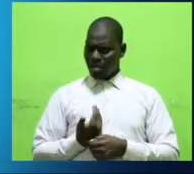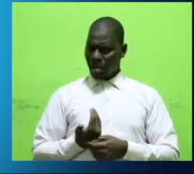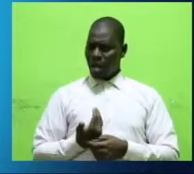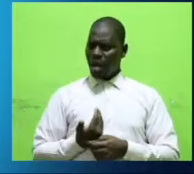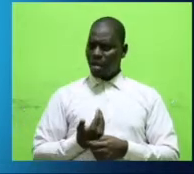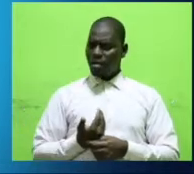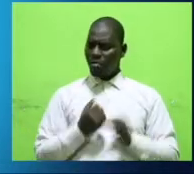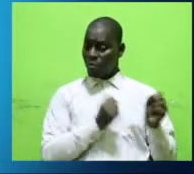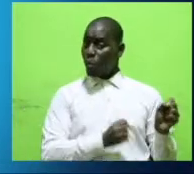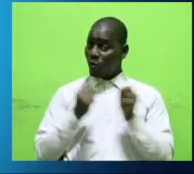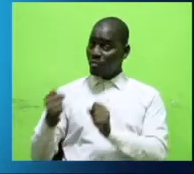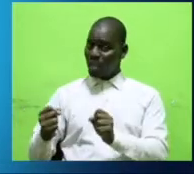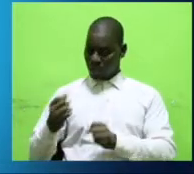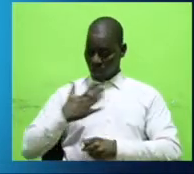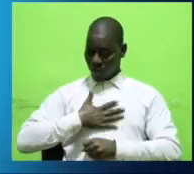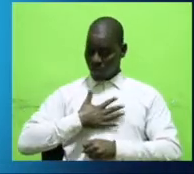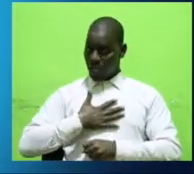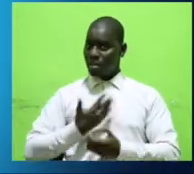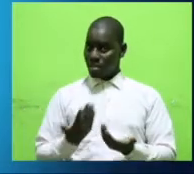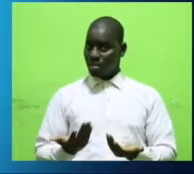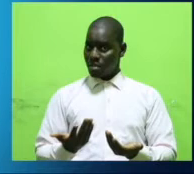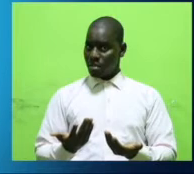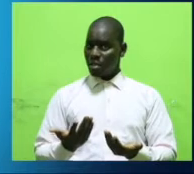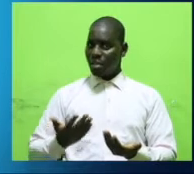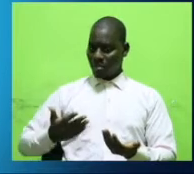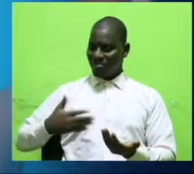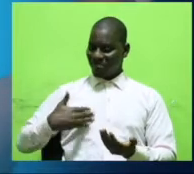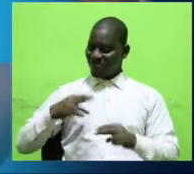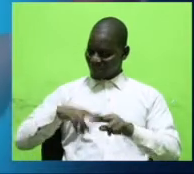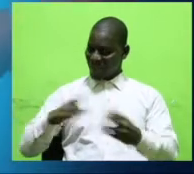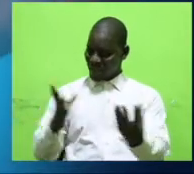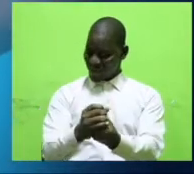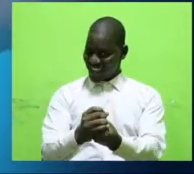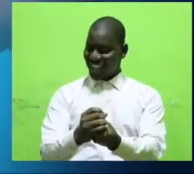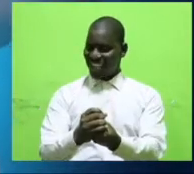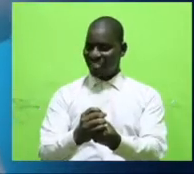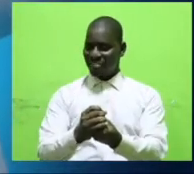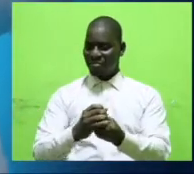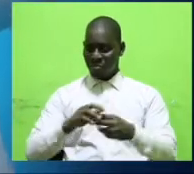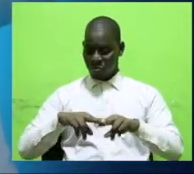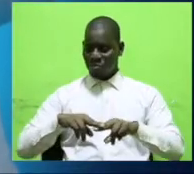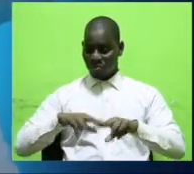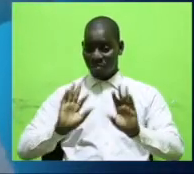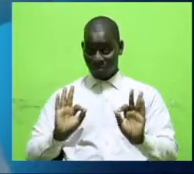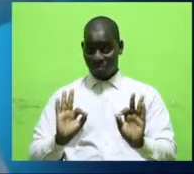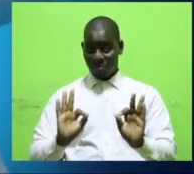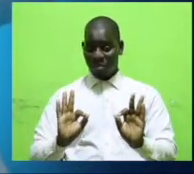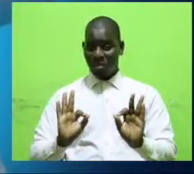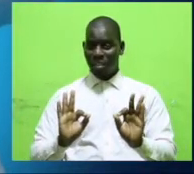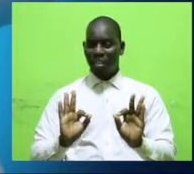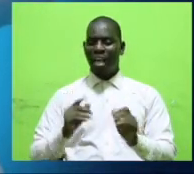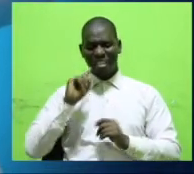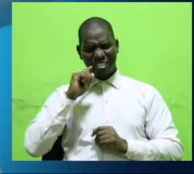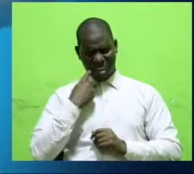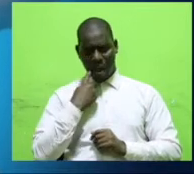your chest while breathing. So let's do it together. Just place your hand on your